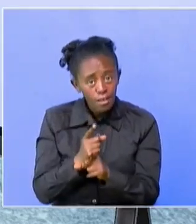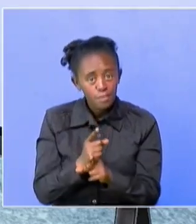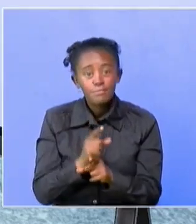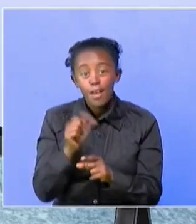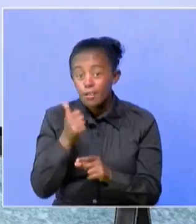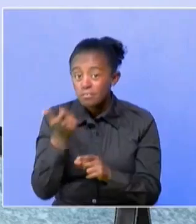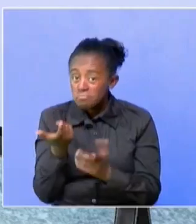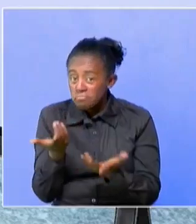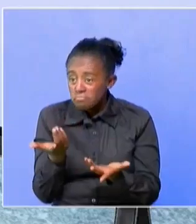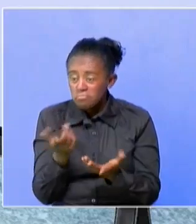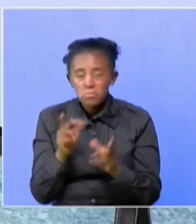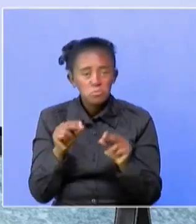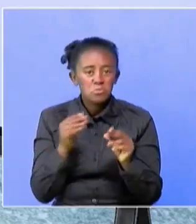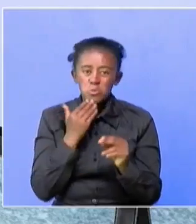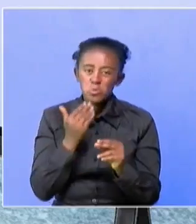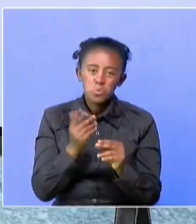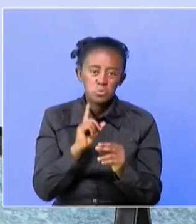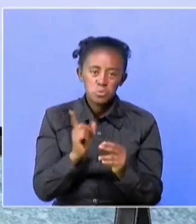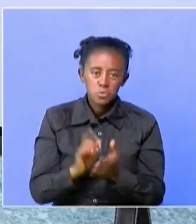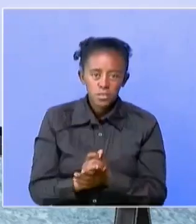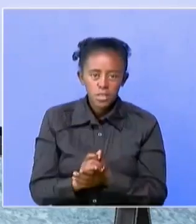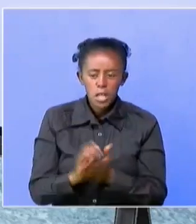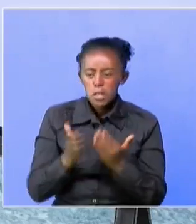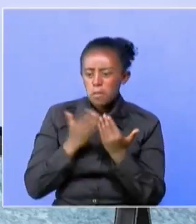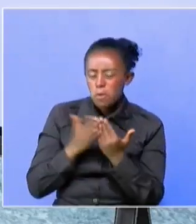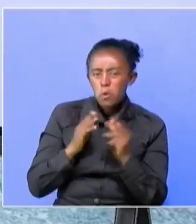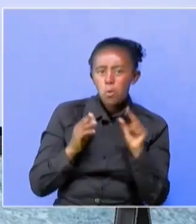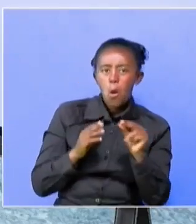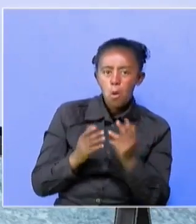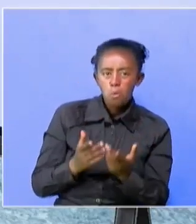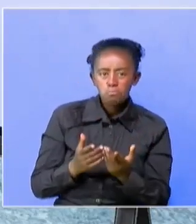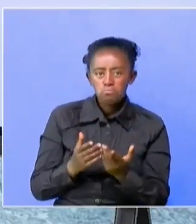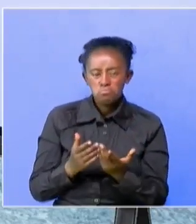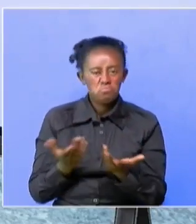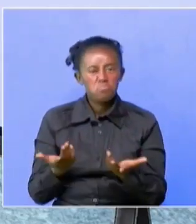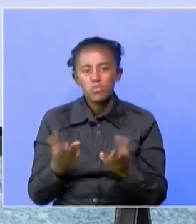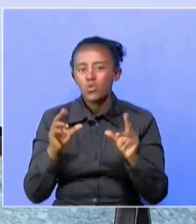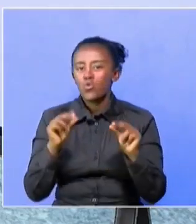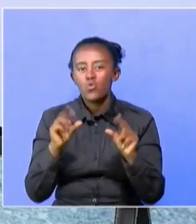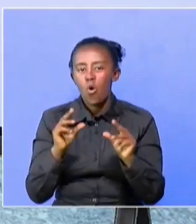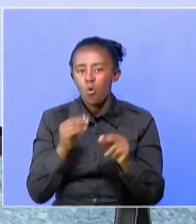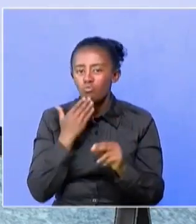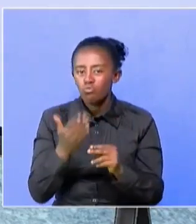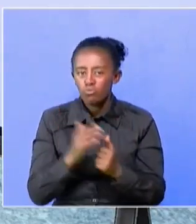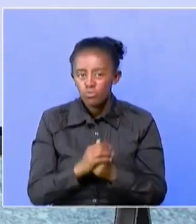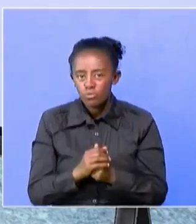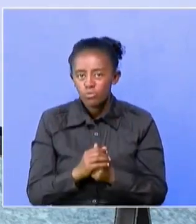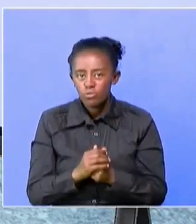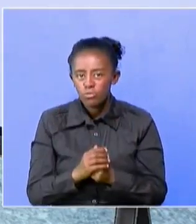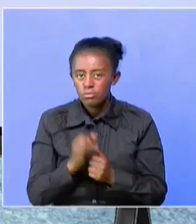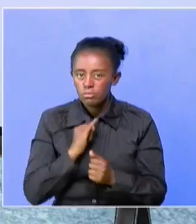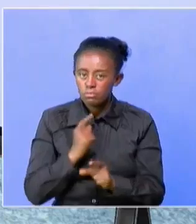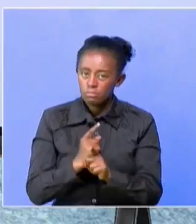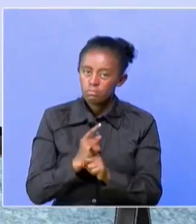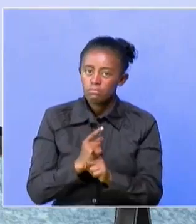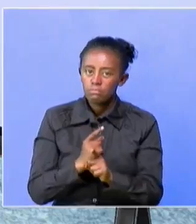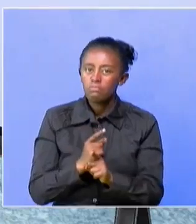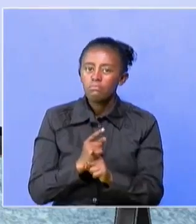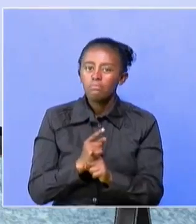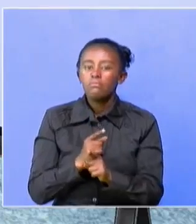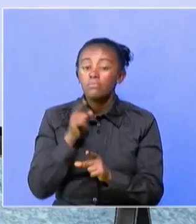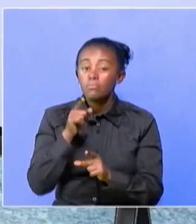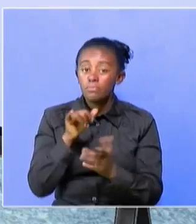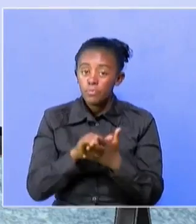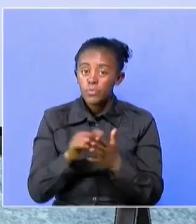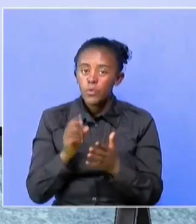Otherwise, it's not good. Simply saying no, it's not good. I'm sure that just you